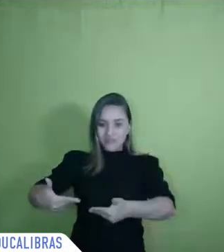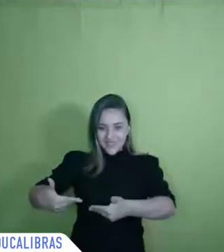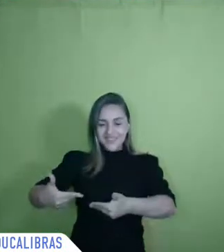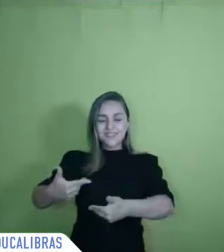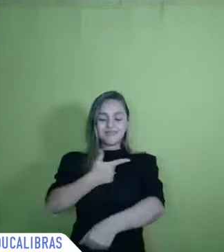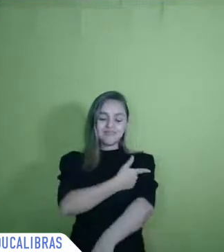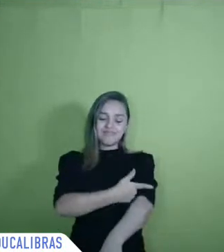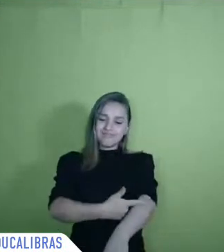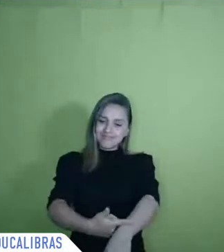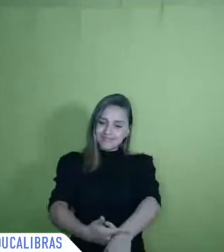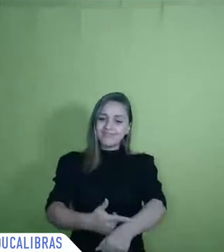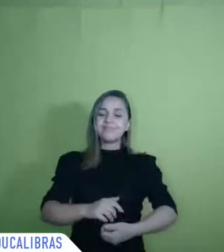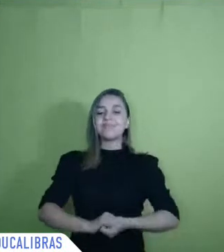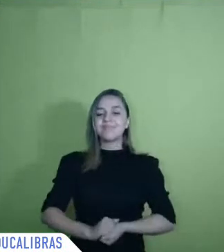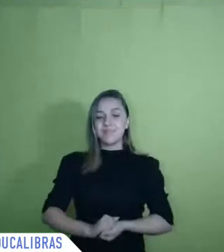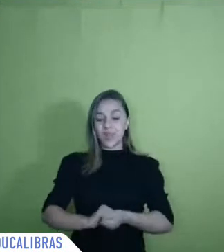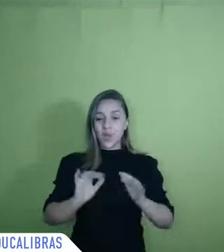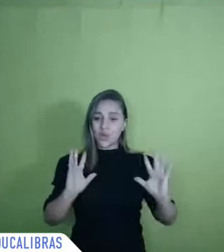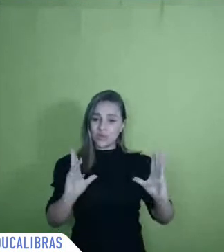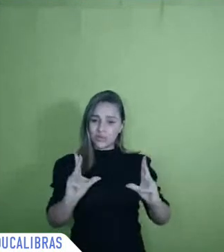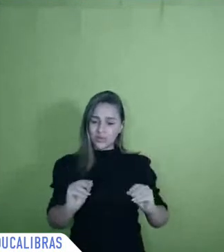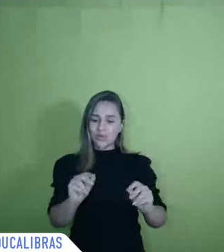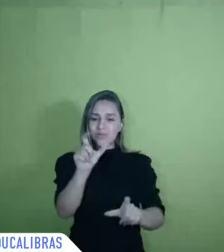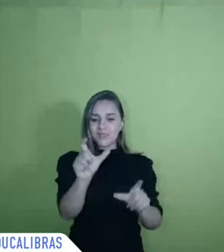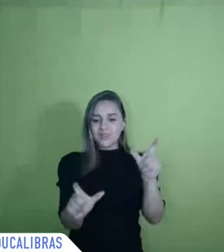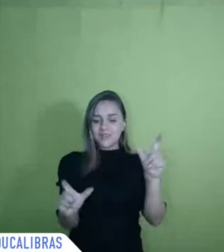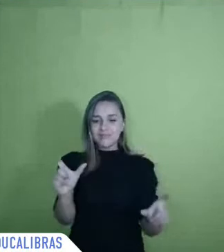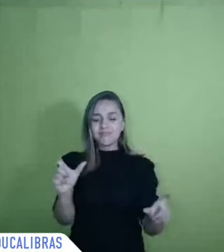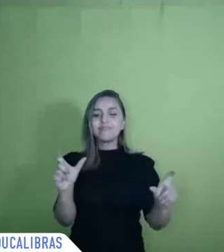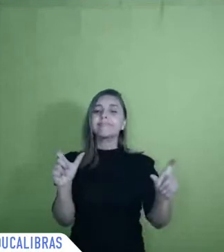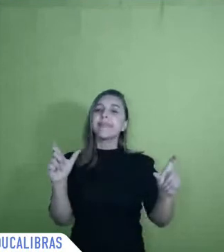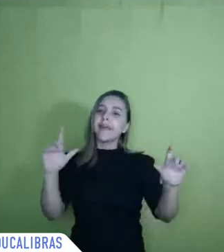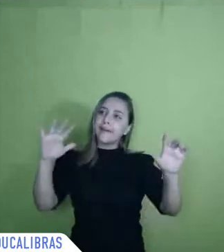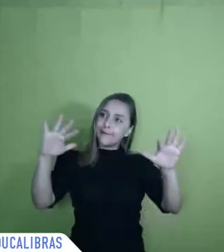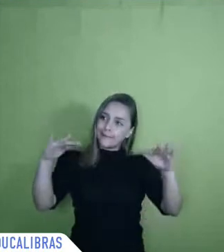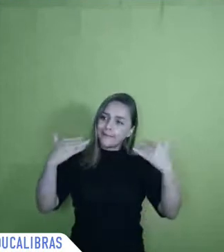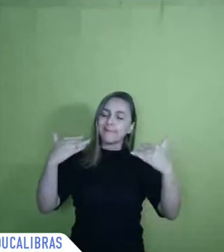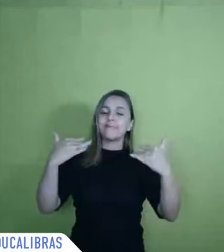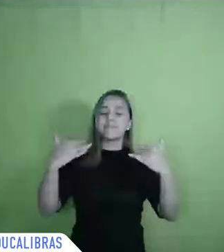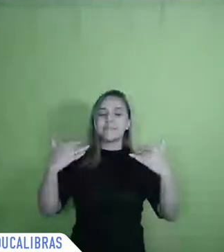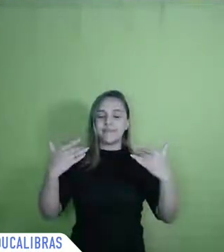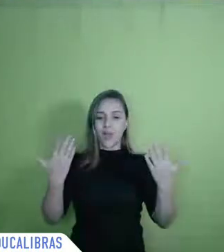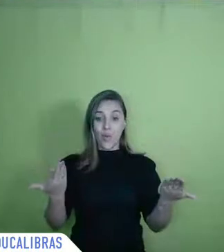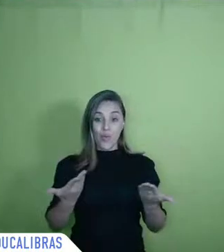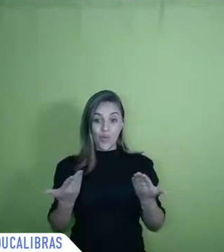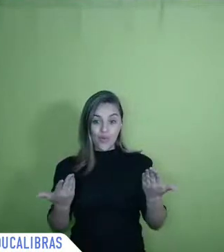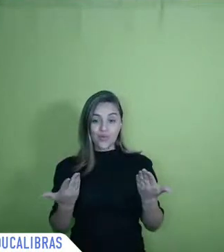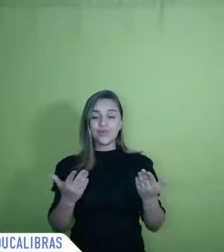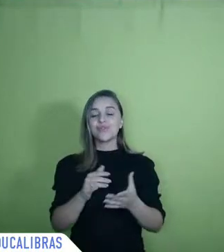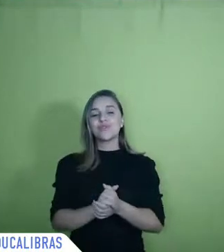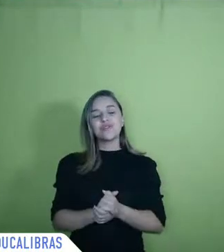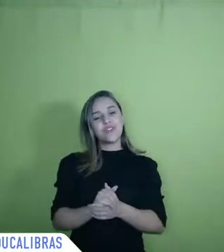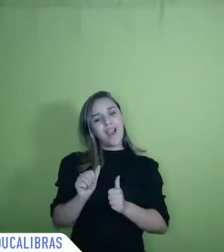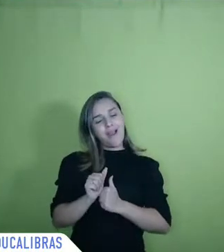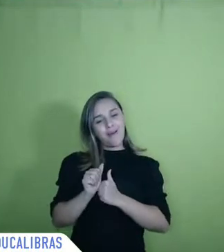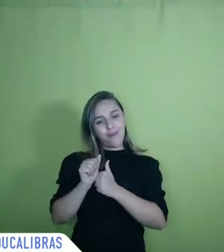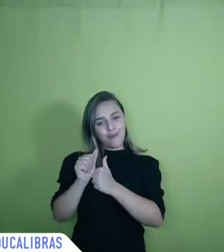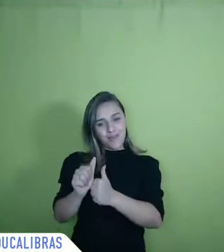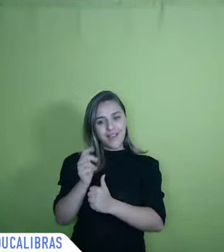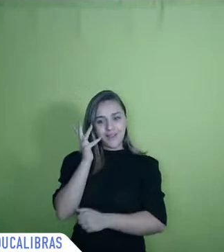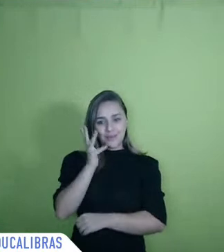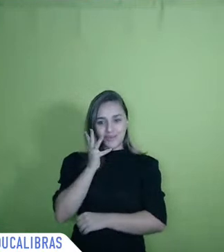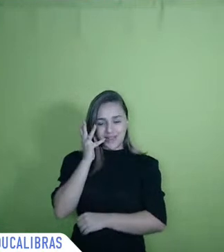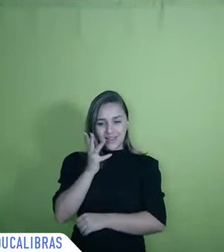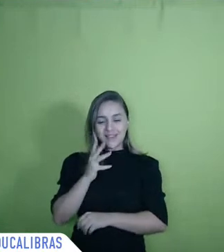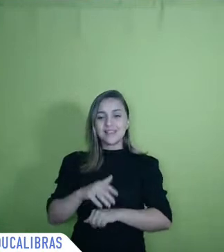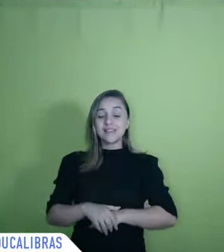would like to thank for the kind invitation from everyone who has organized this event and